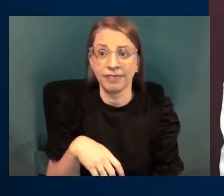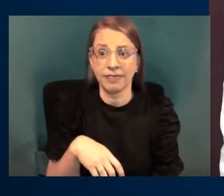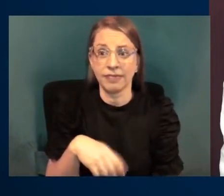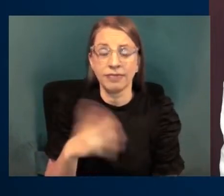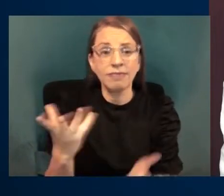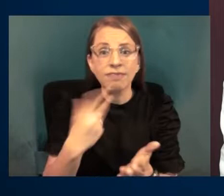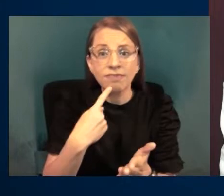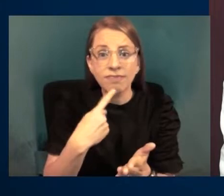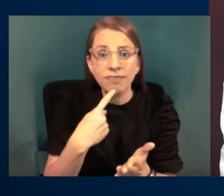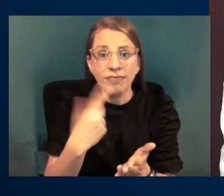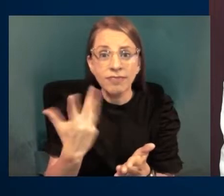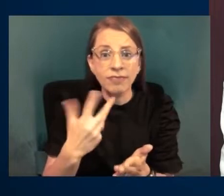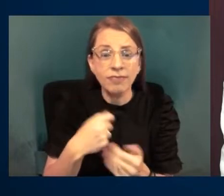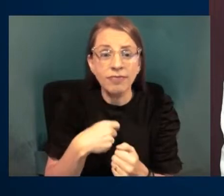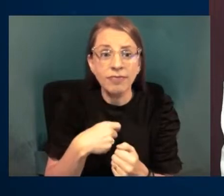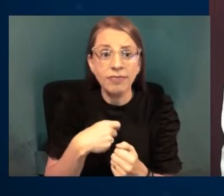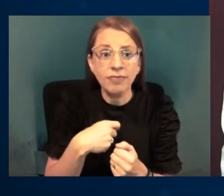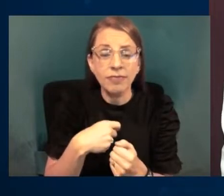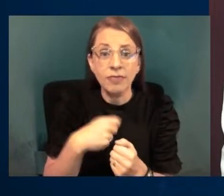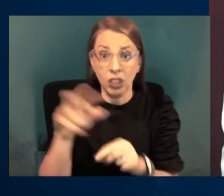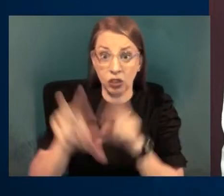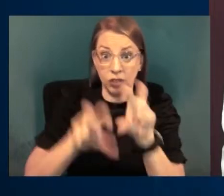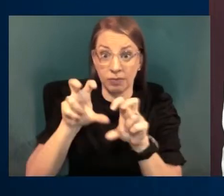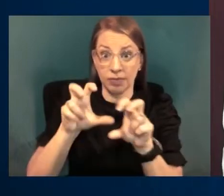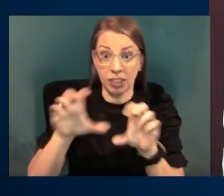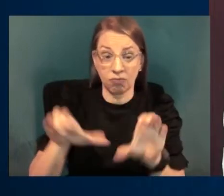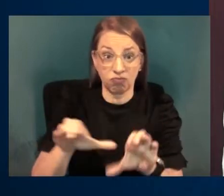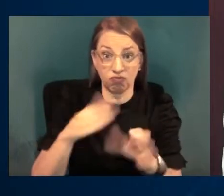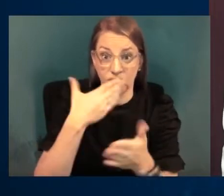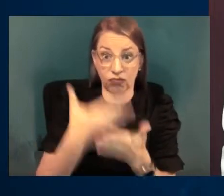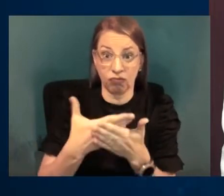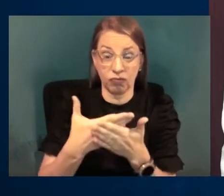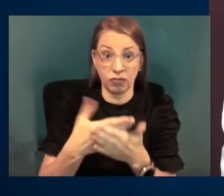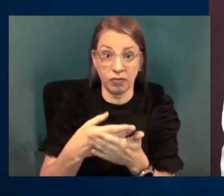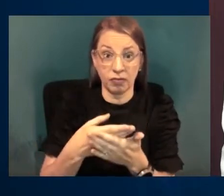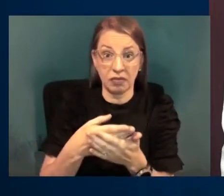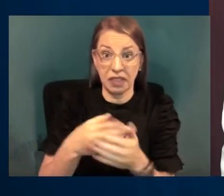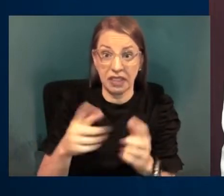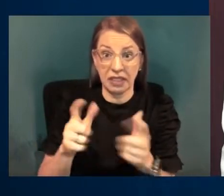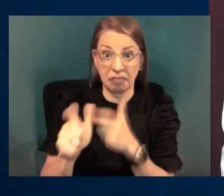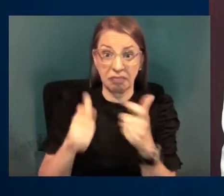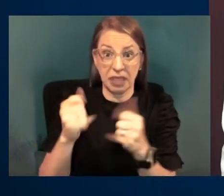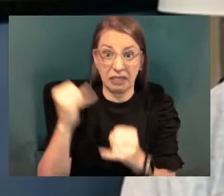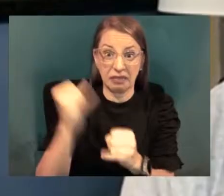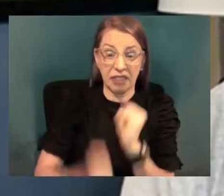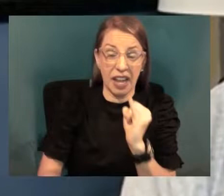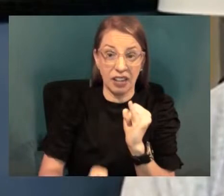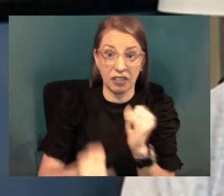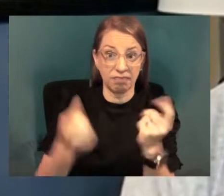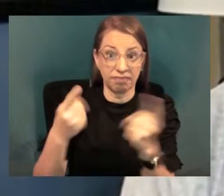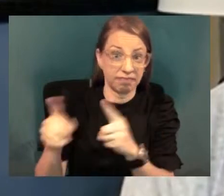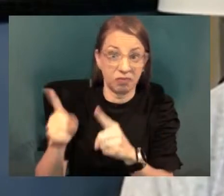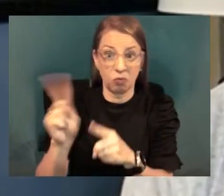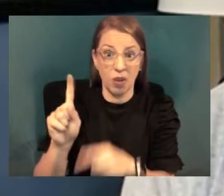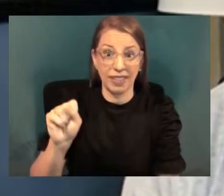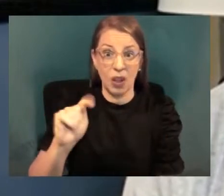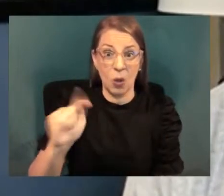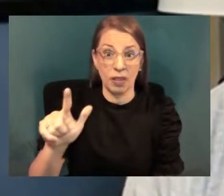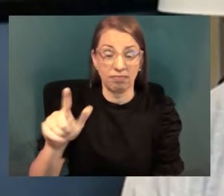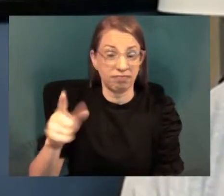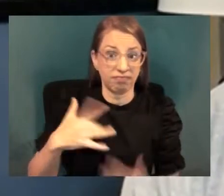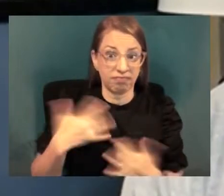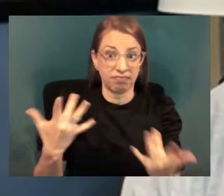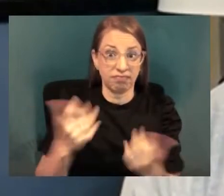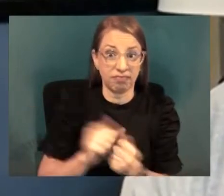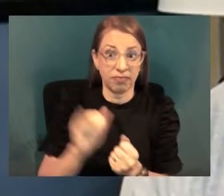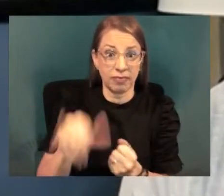What's that? His tournament's going pretty well. I understand you're like at some big final or something out in St. Louis. What's going on with that? Yeah, it'd